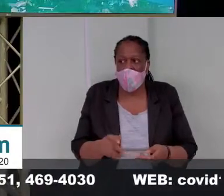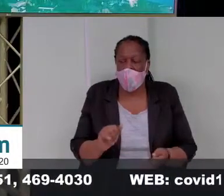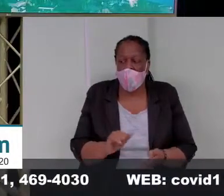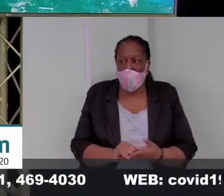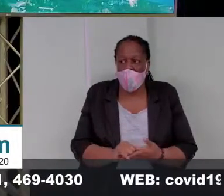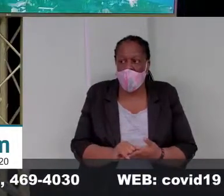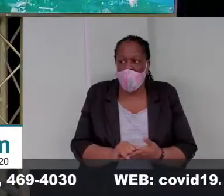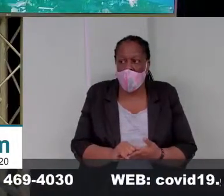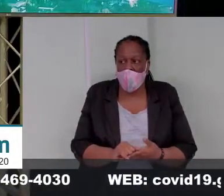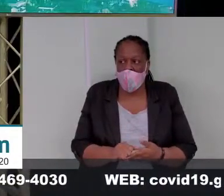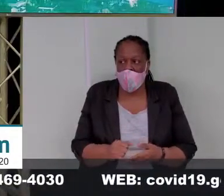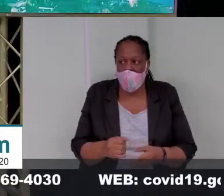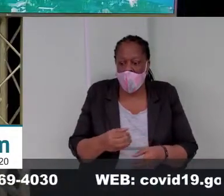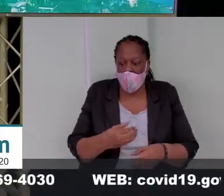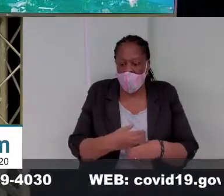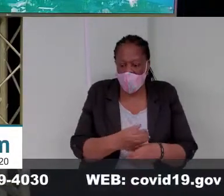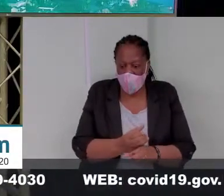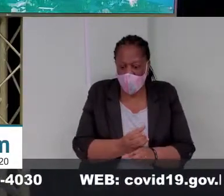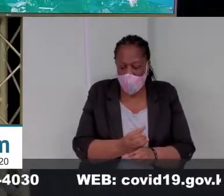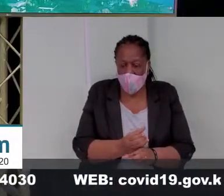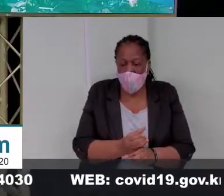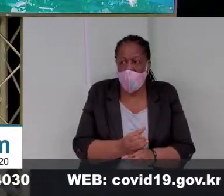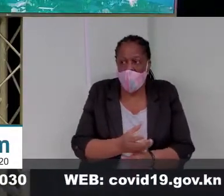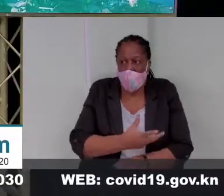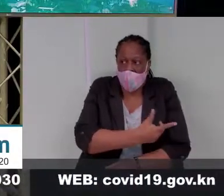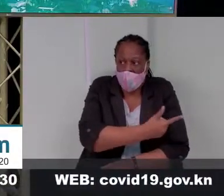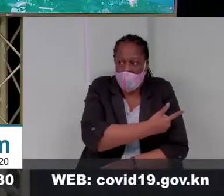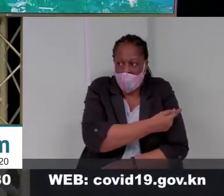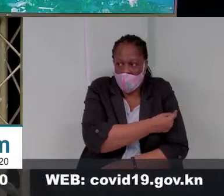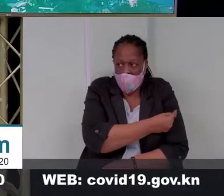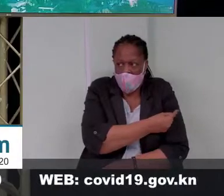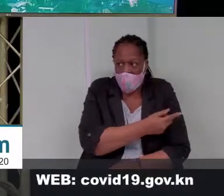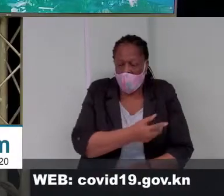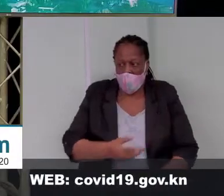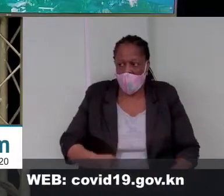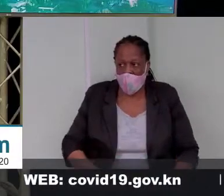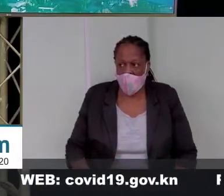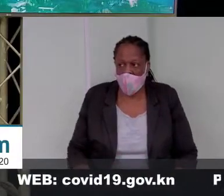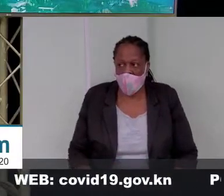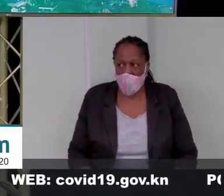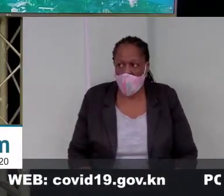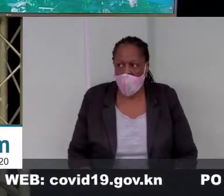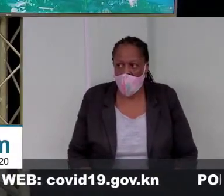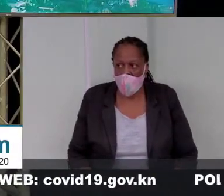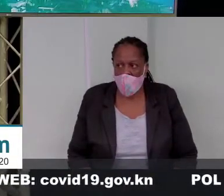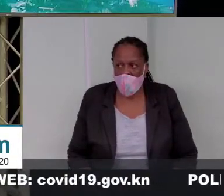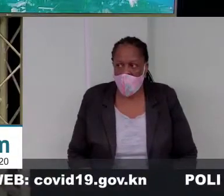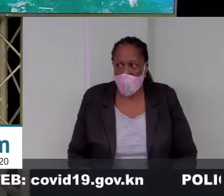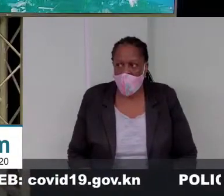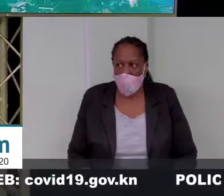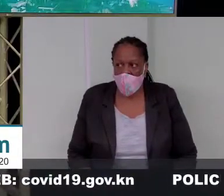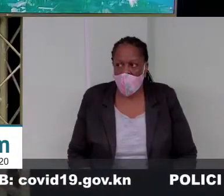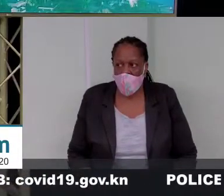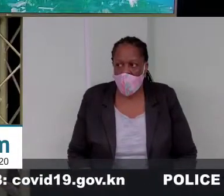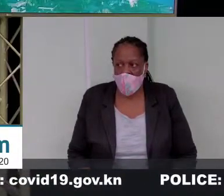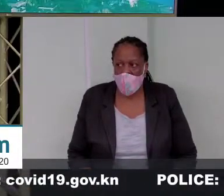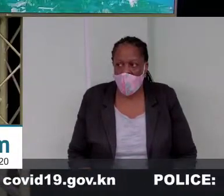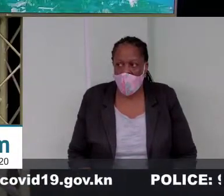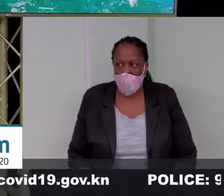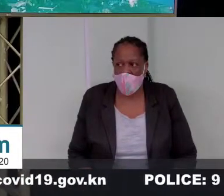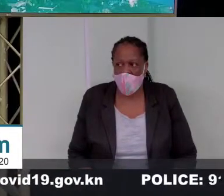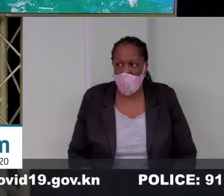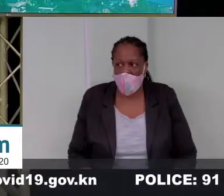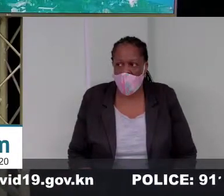vaccine, separate from treatment and testing. And what the COVAX facility aims to